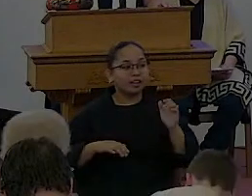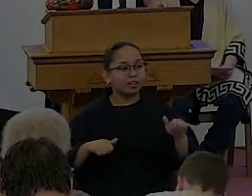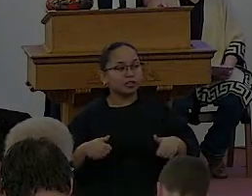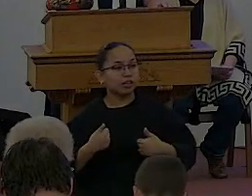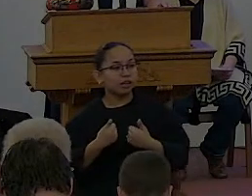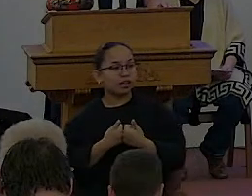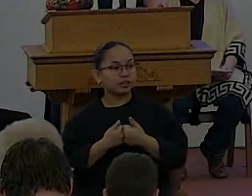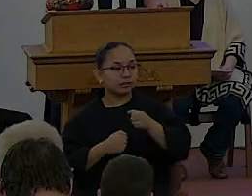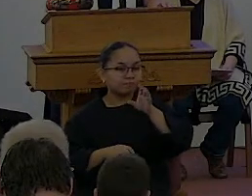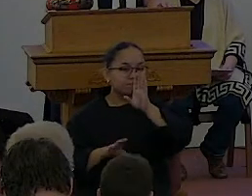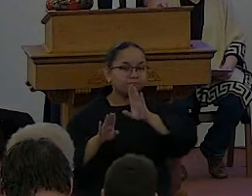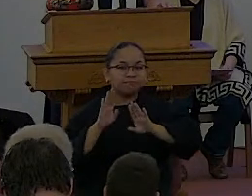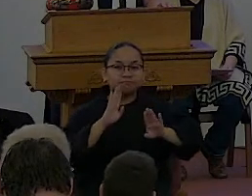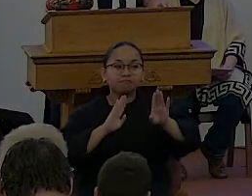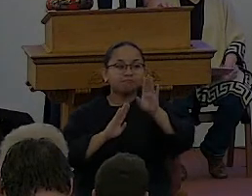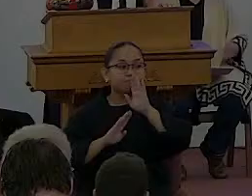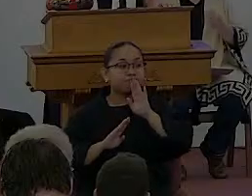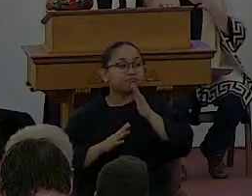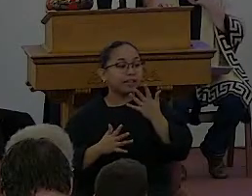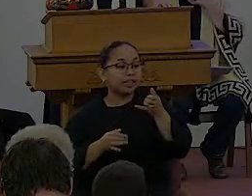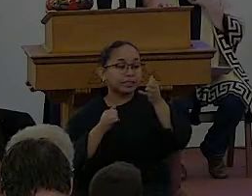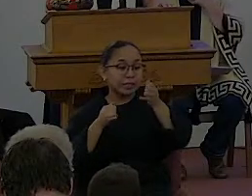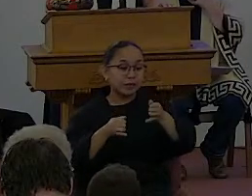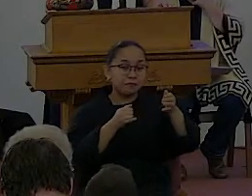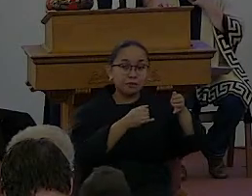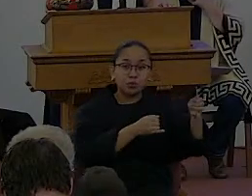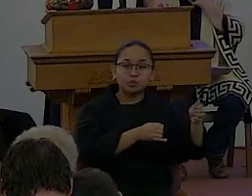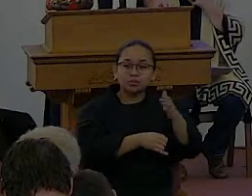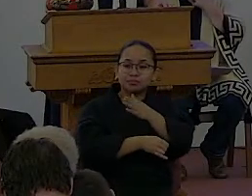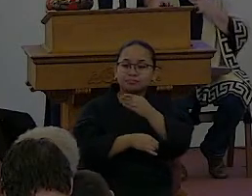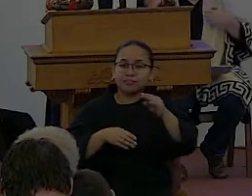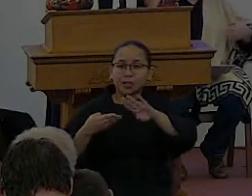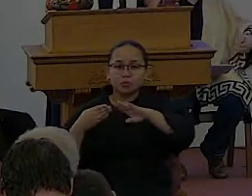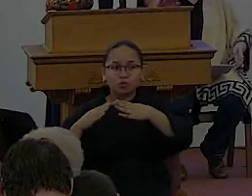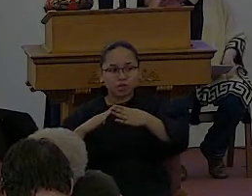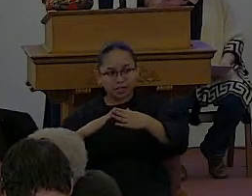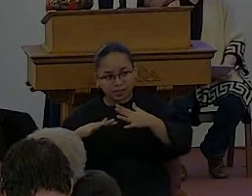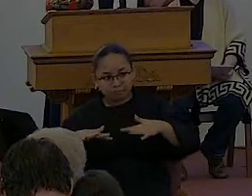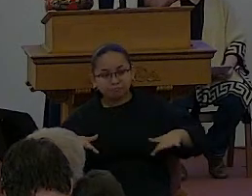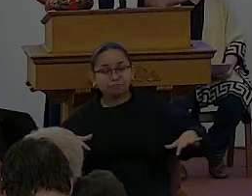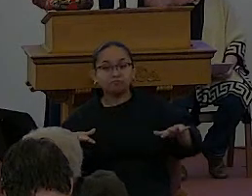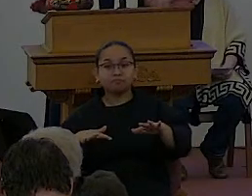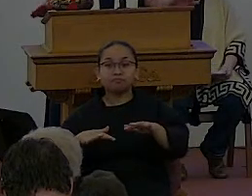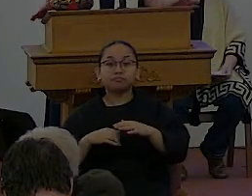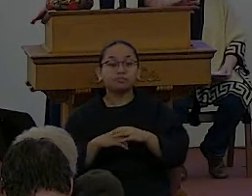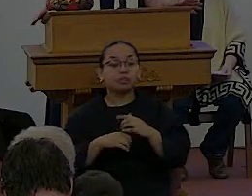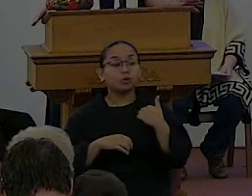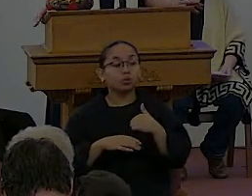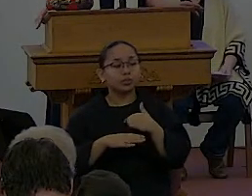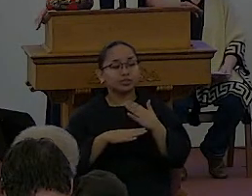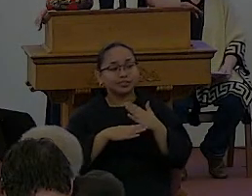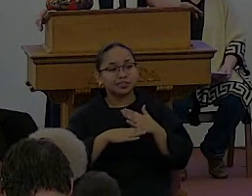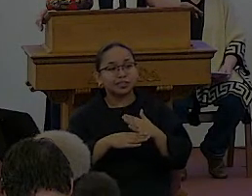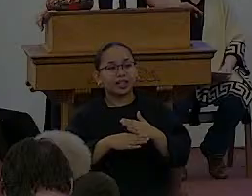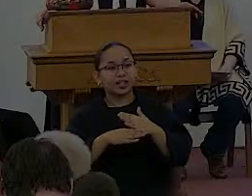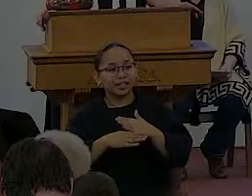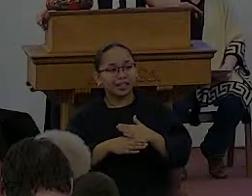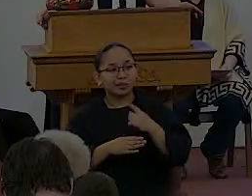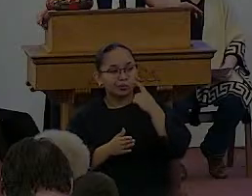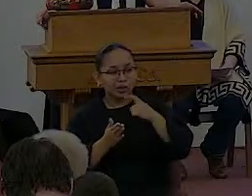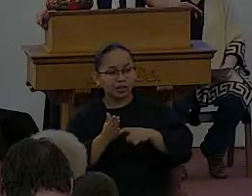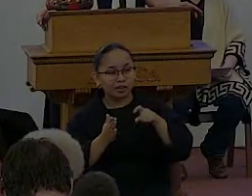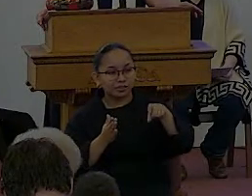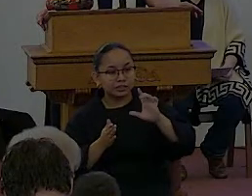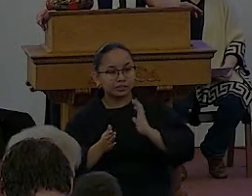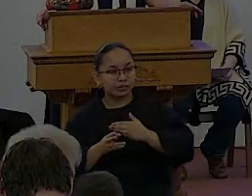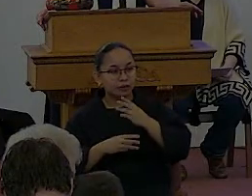face, both as individuals and as a community. We share in the needs of our world,